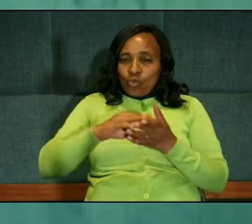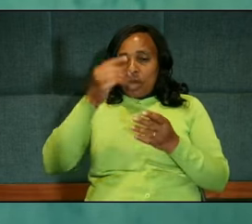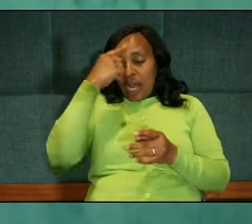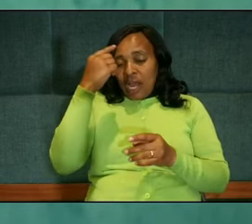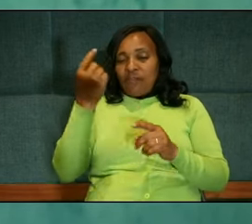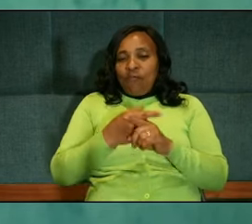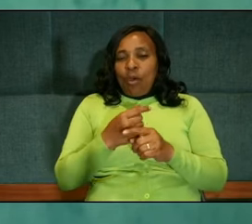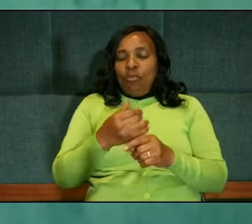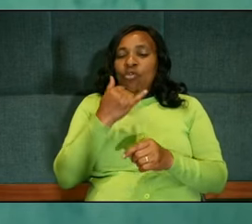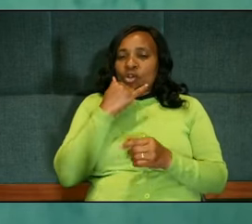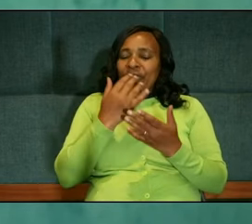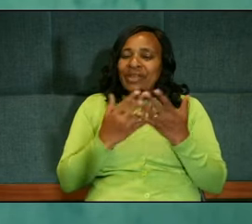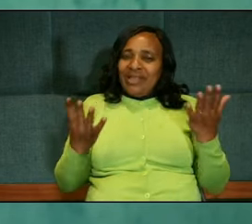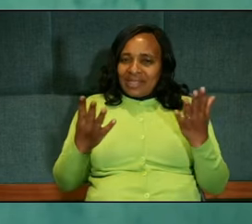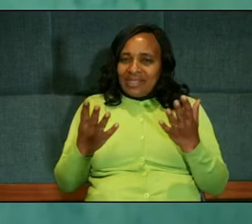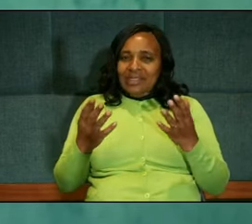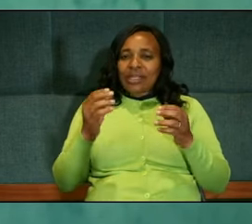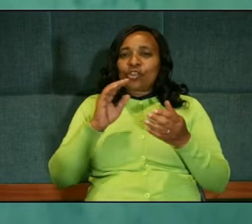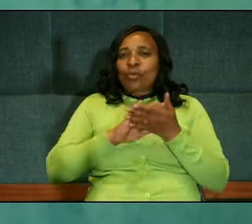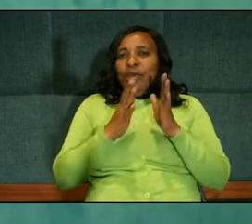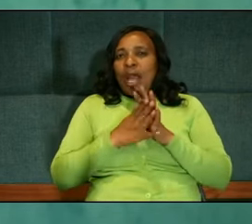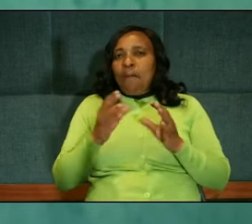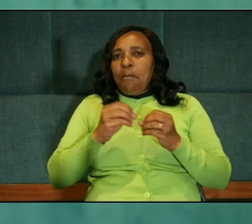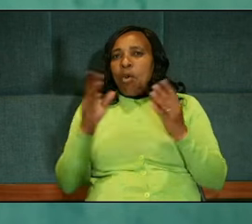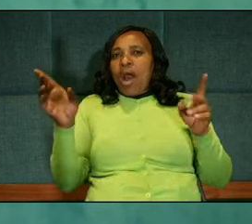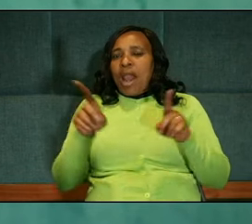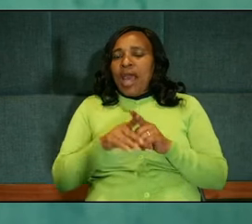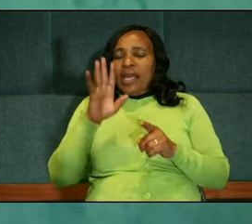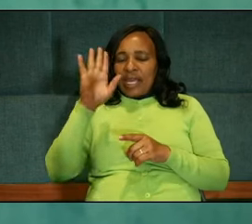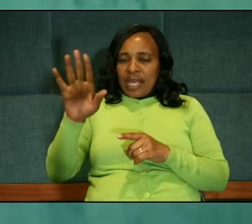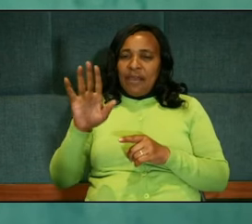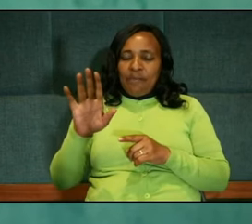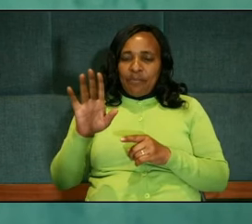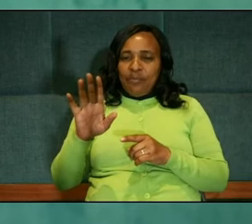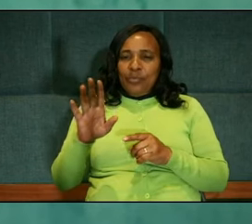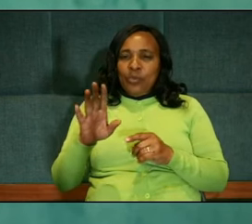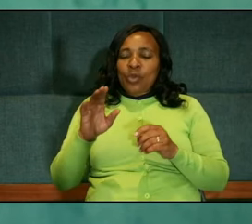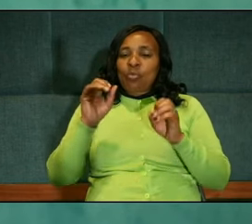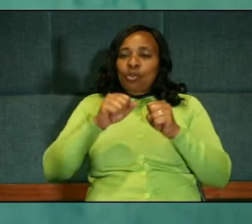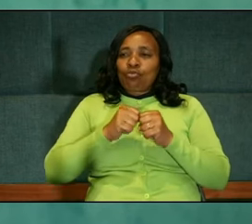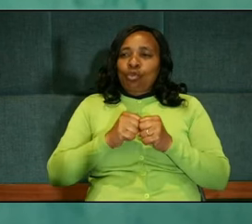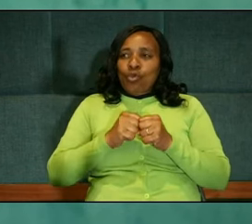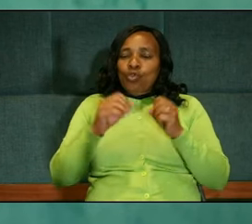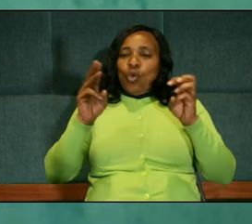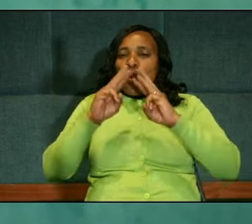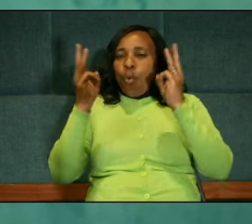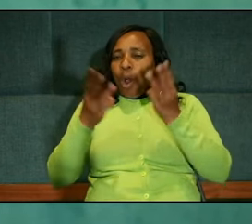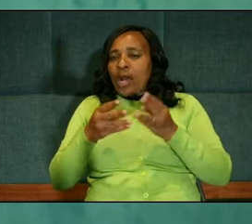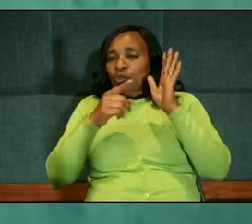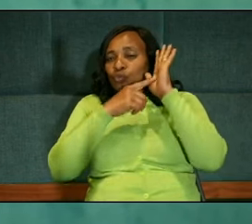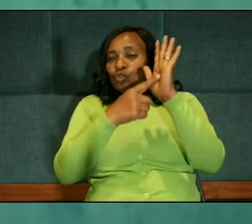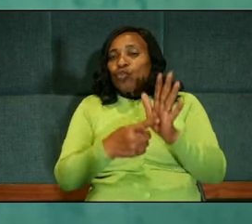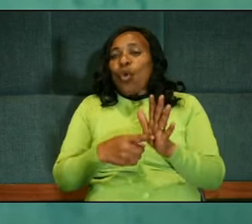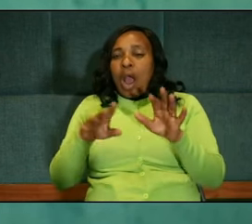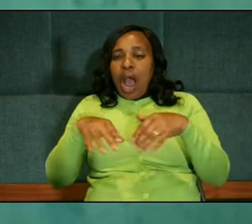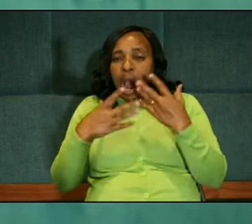and help us to be more like David, to be more like you, so that we can show the world how